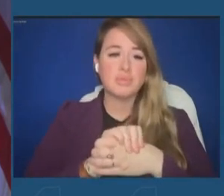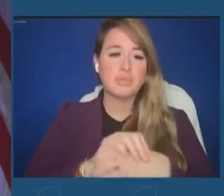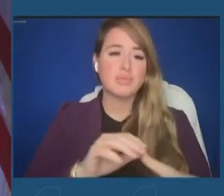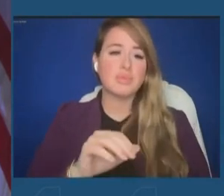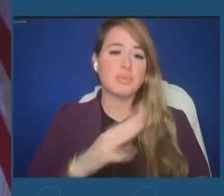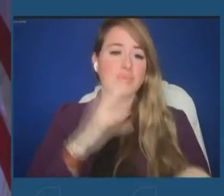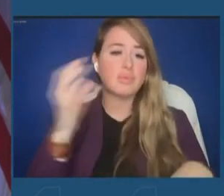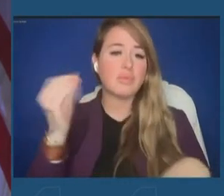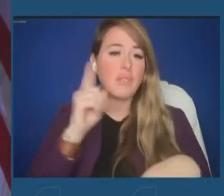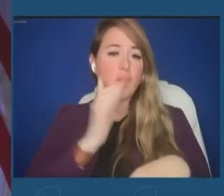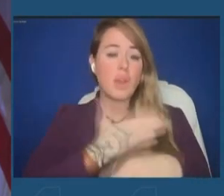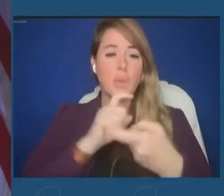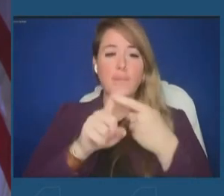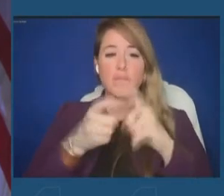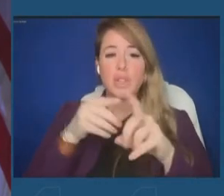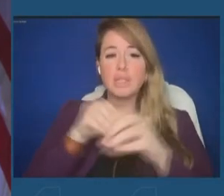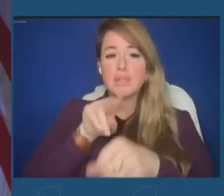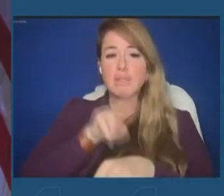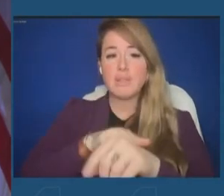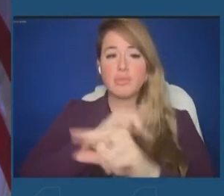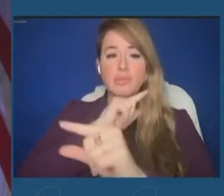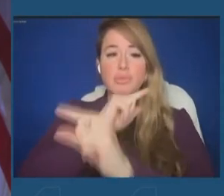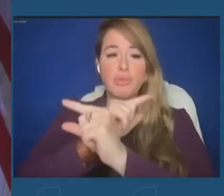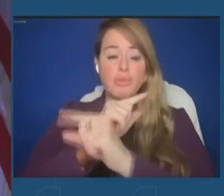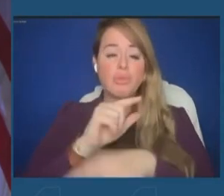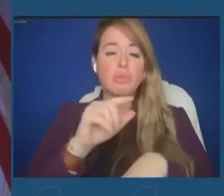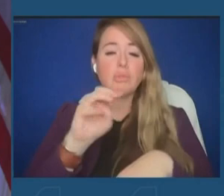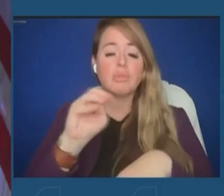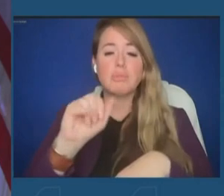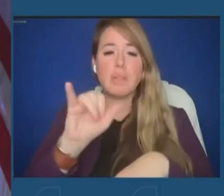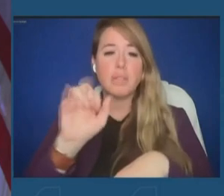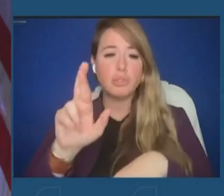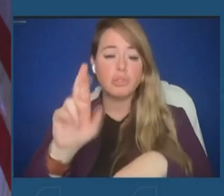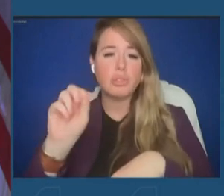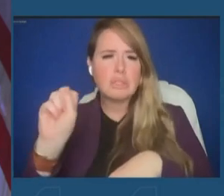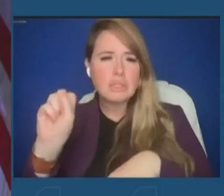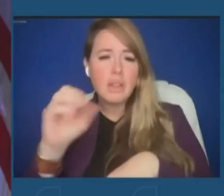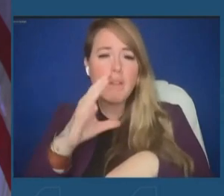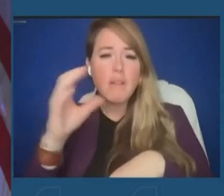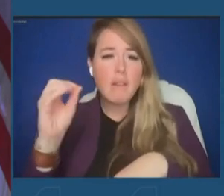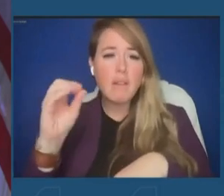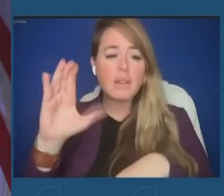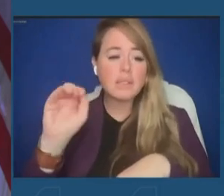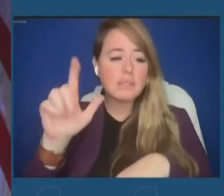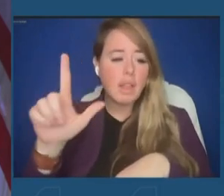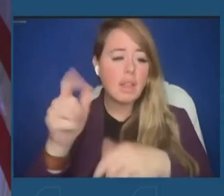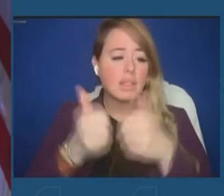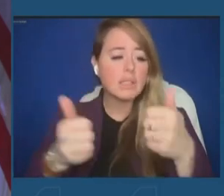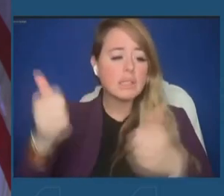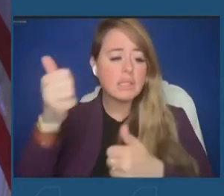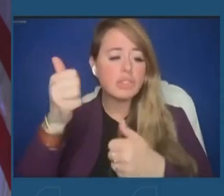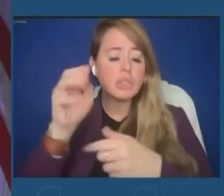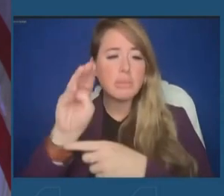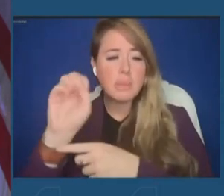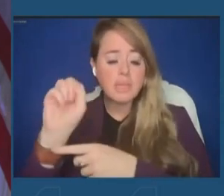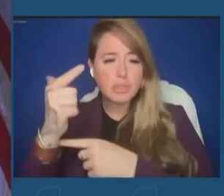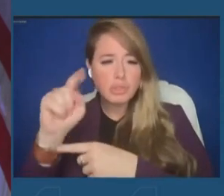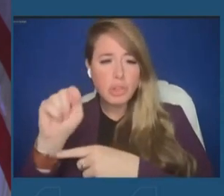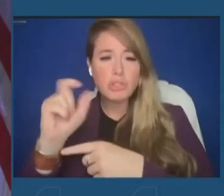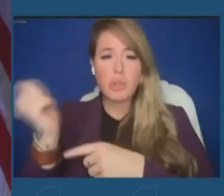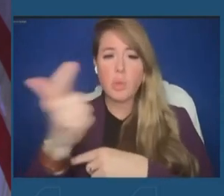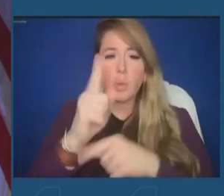To our friends in the National Guard, Major Schmeigel, Major Cattell, Senior Master Sergeant Reynolds, Sergeant Stark, and the entire